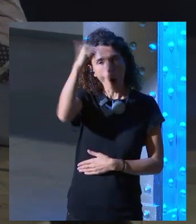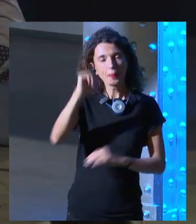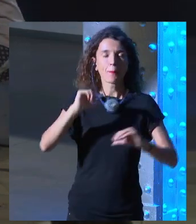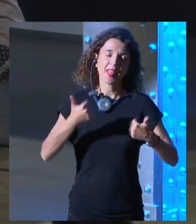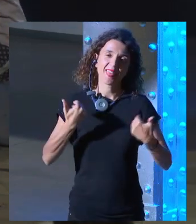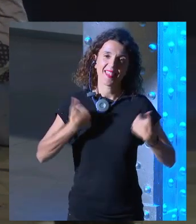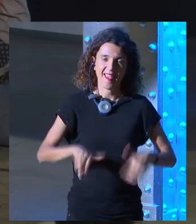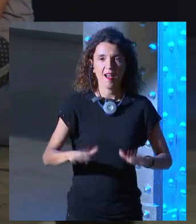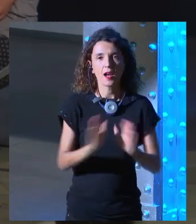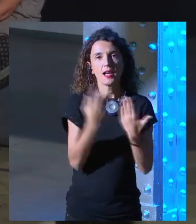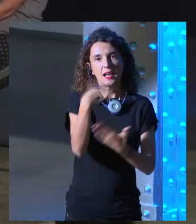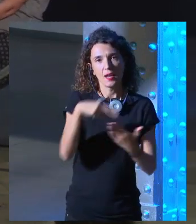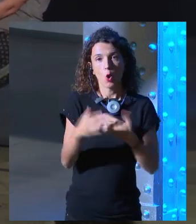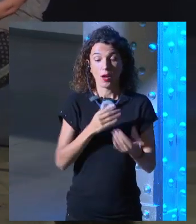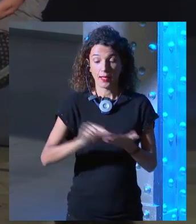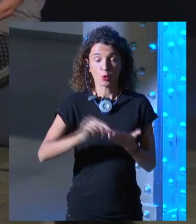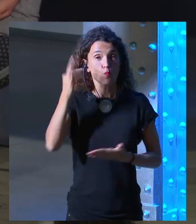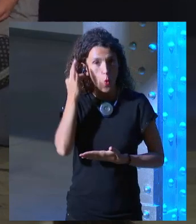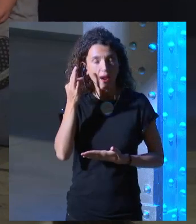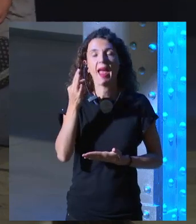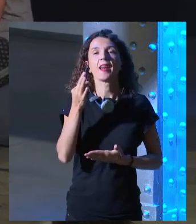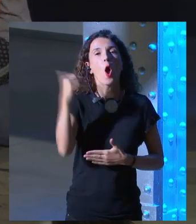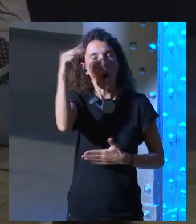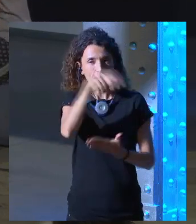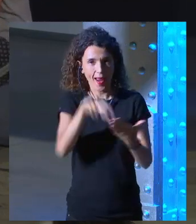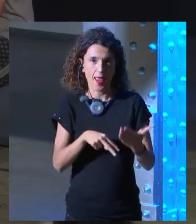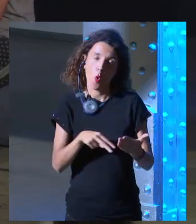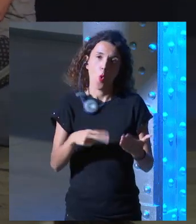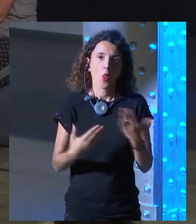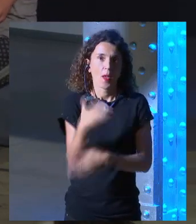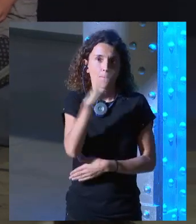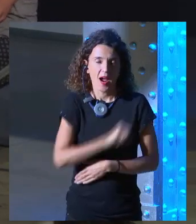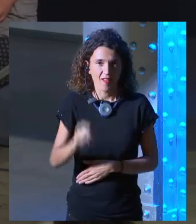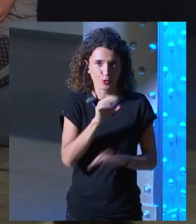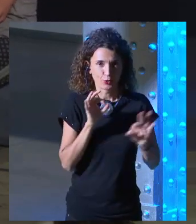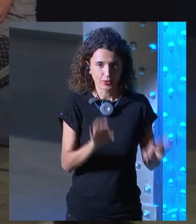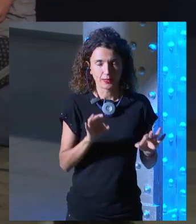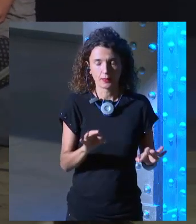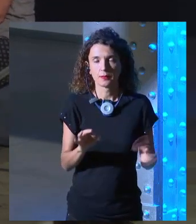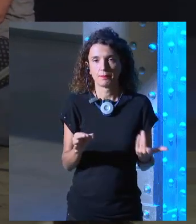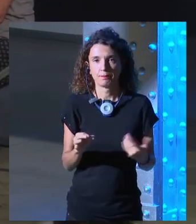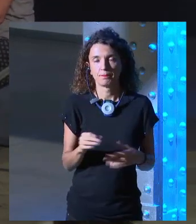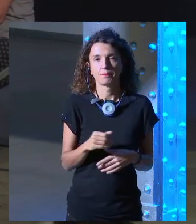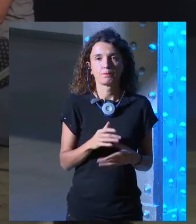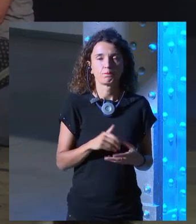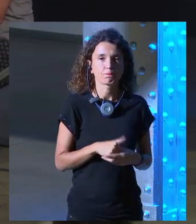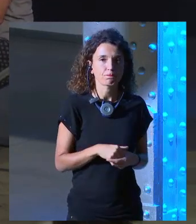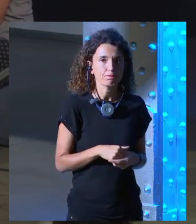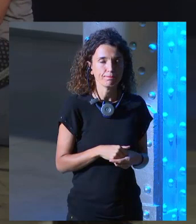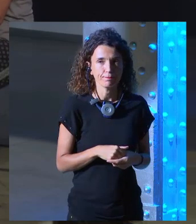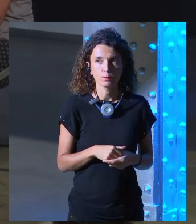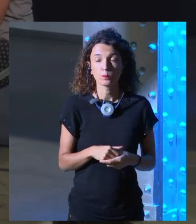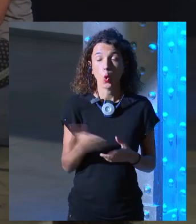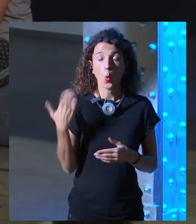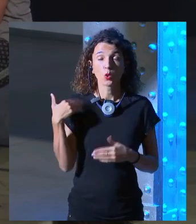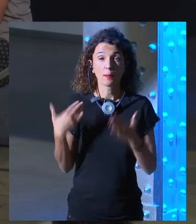day. Yes. Happy day, maybe. Es curioso porque en los... It is curious because